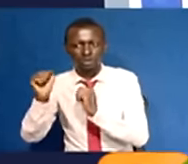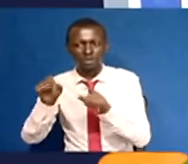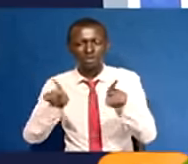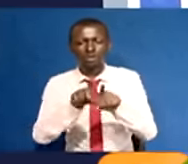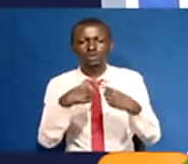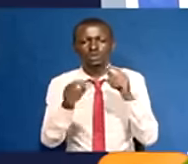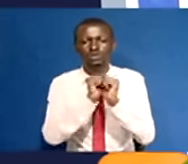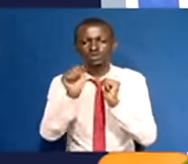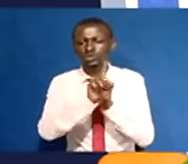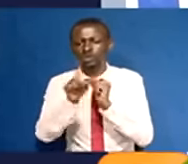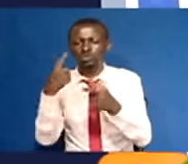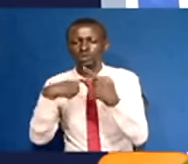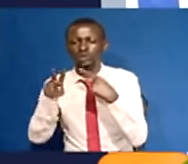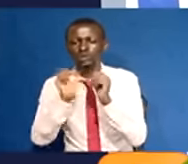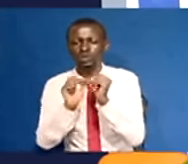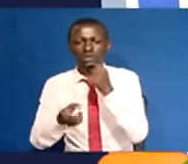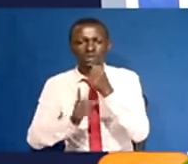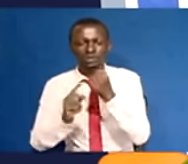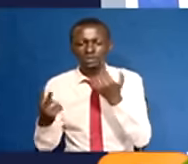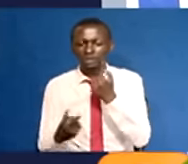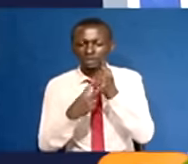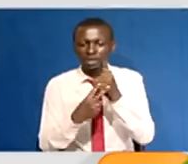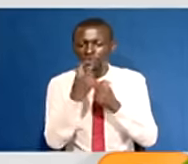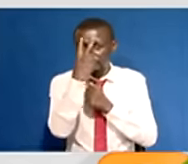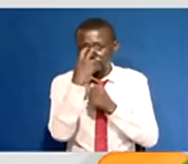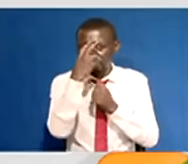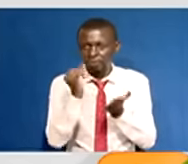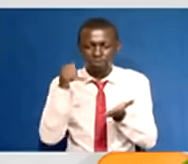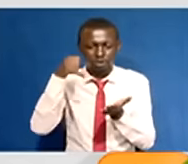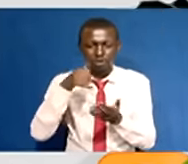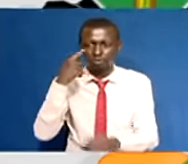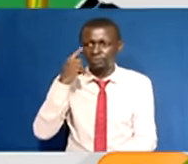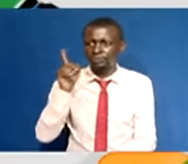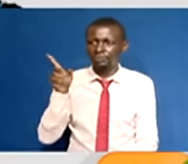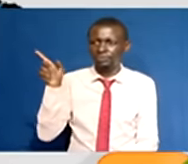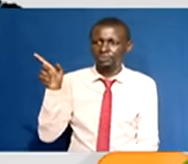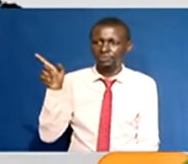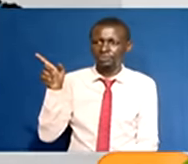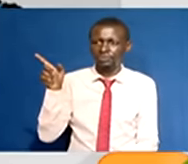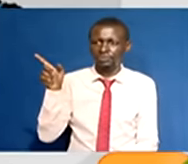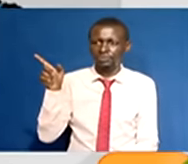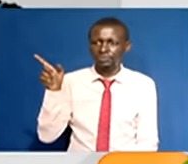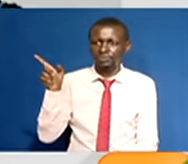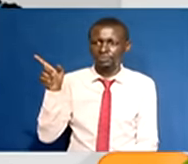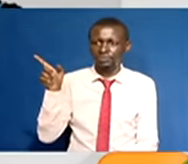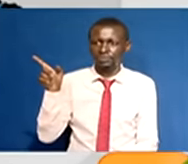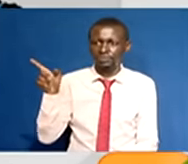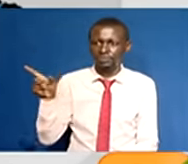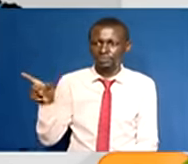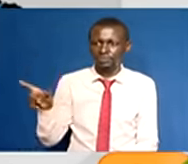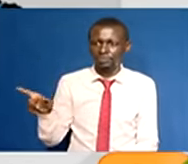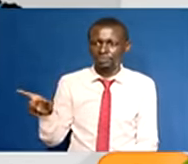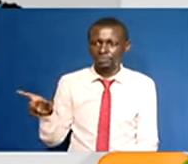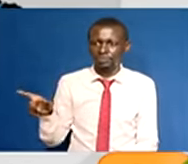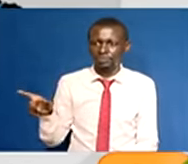and 2015-2016. The seven co-accused are Patrick Kagumu Mukuri, Jane Wanjiru Mbuthia,